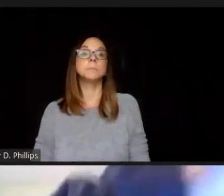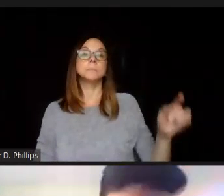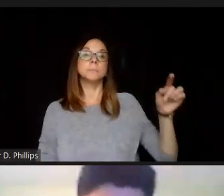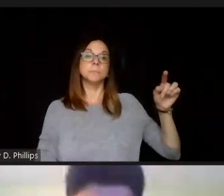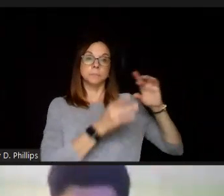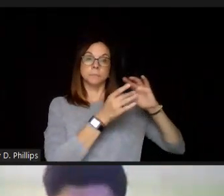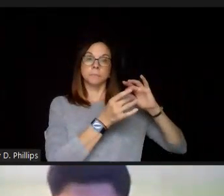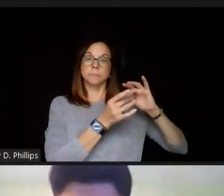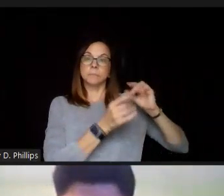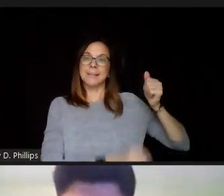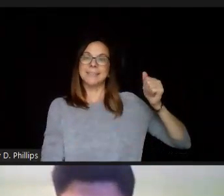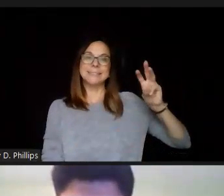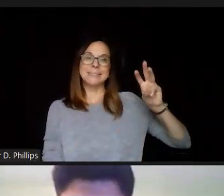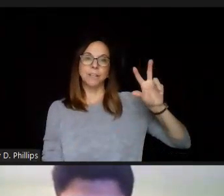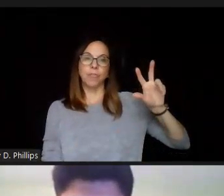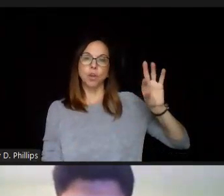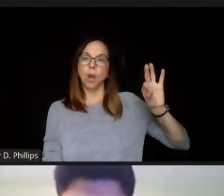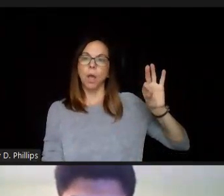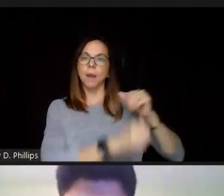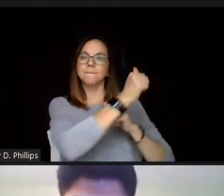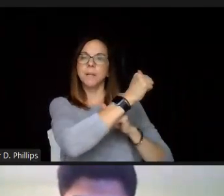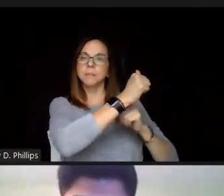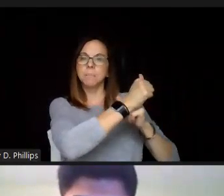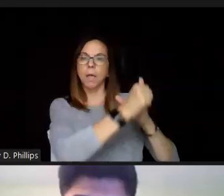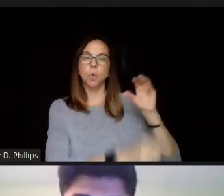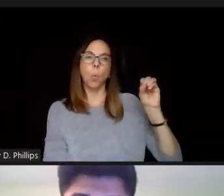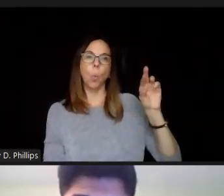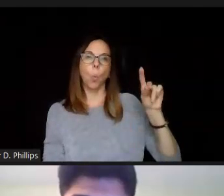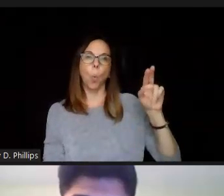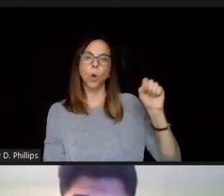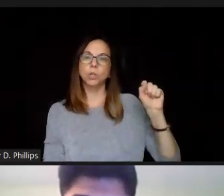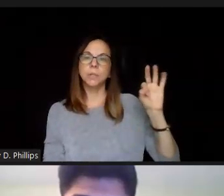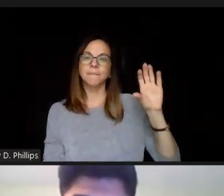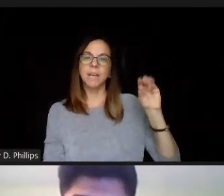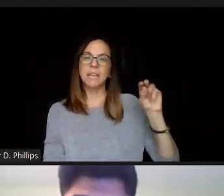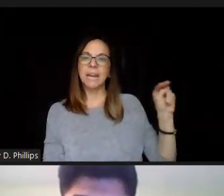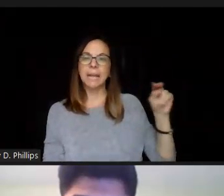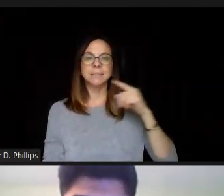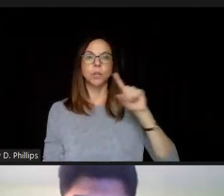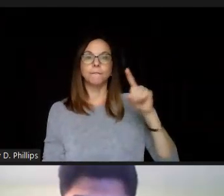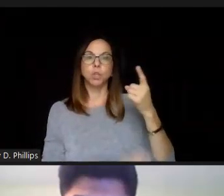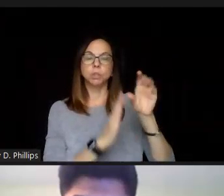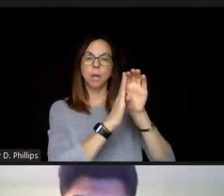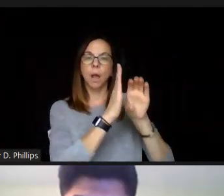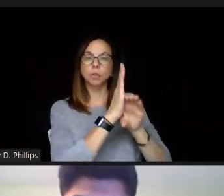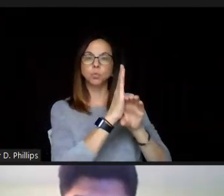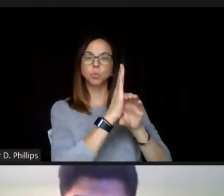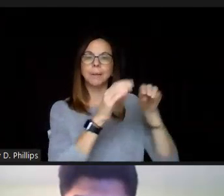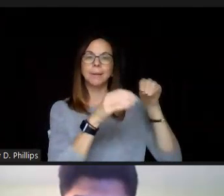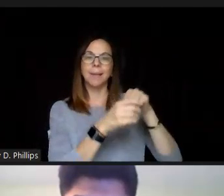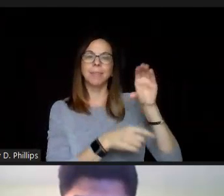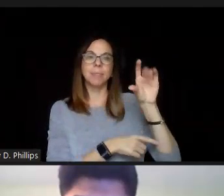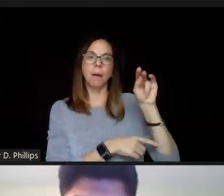The 1639 Fundamental Orders of Connecticut says the first constitution in the colonies that established a system of government run by